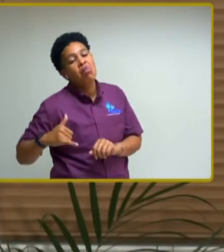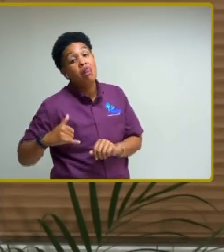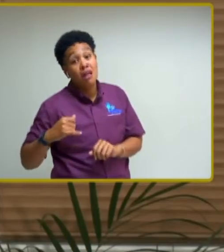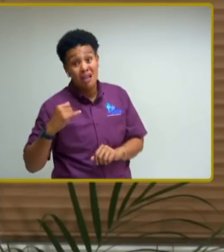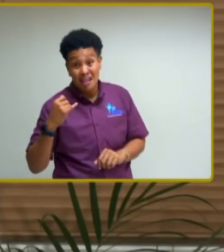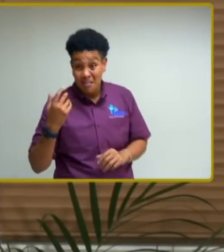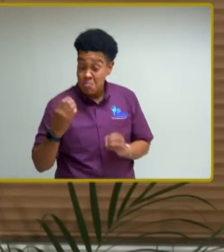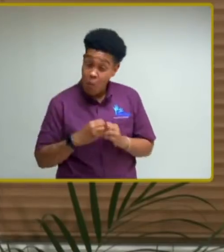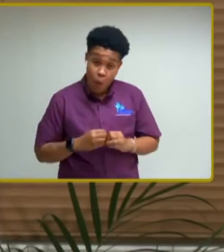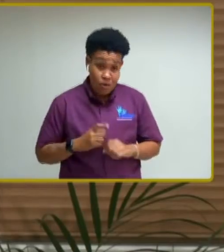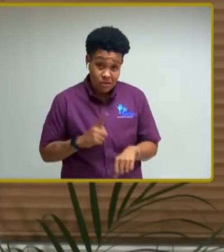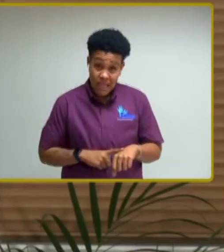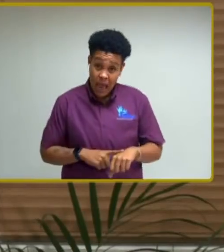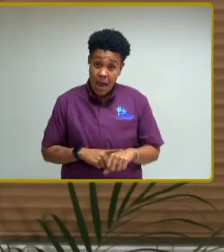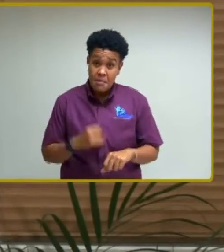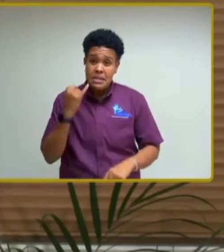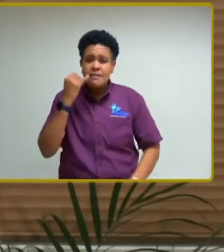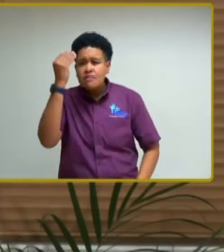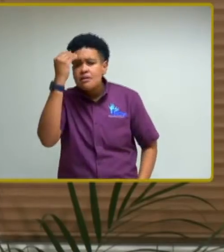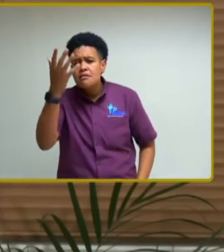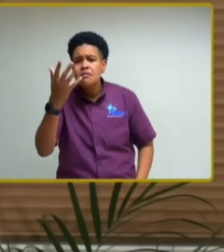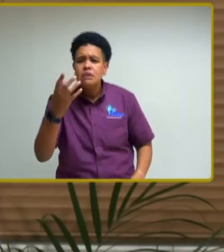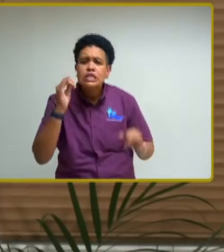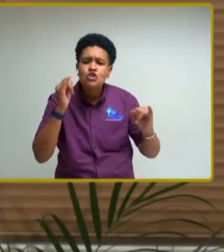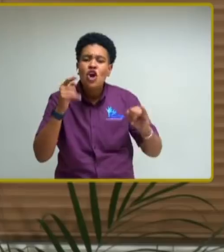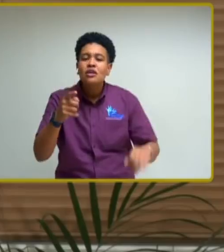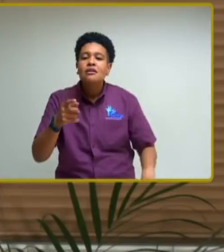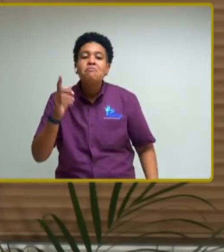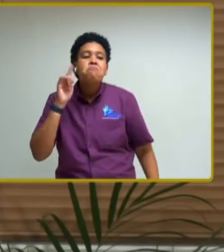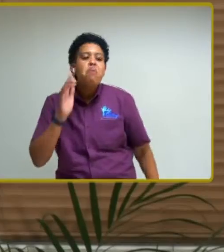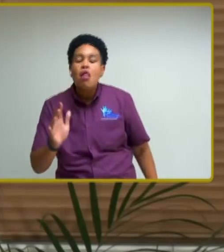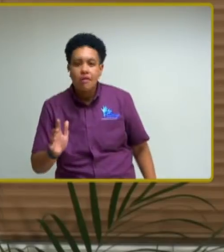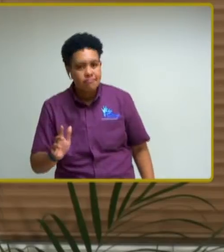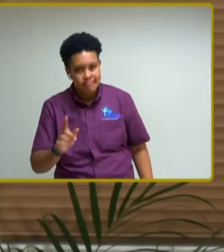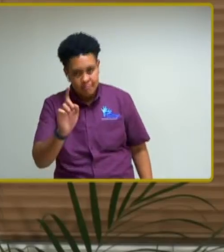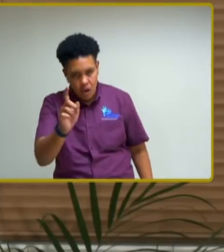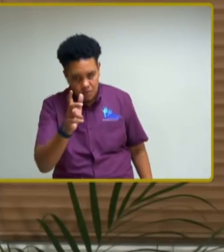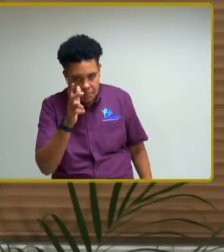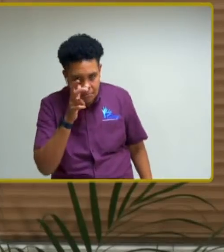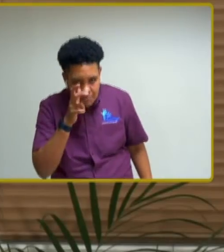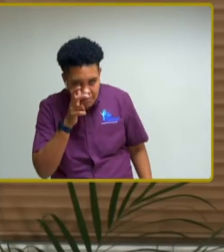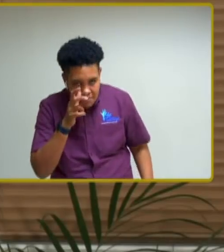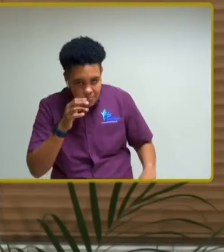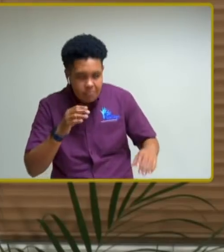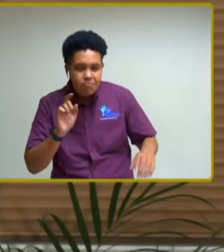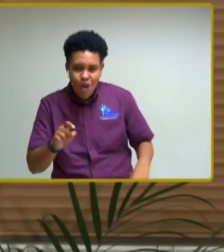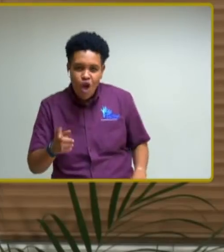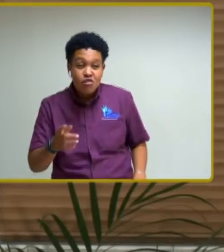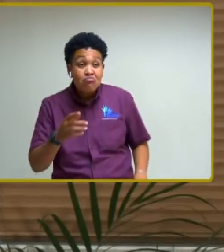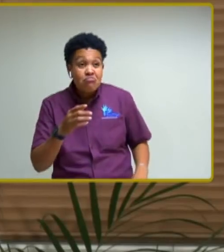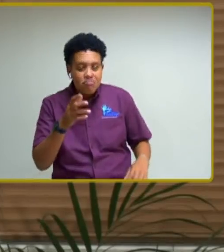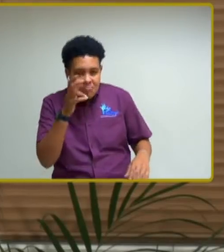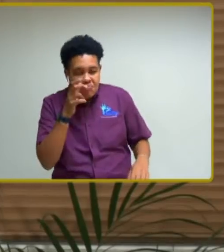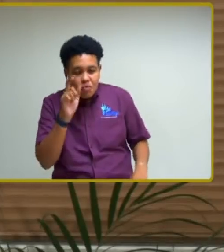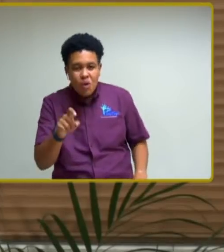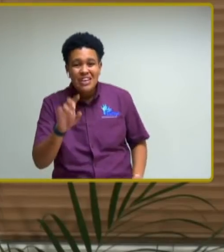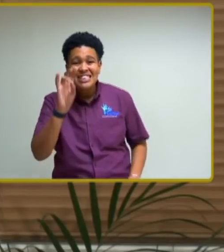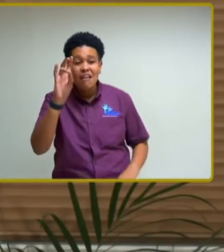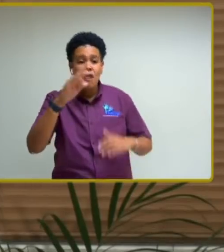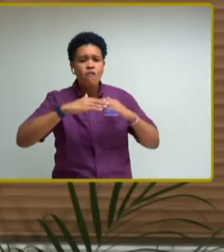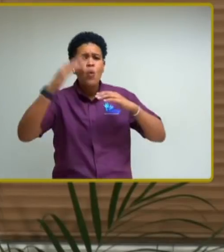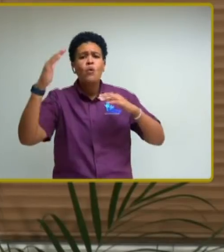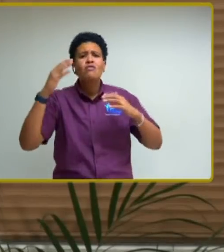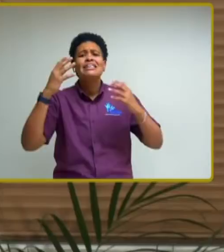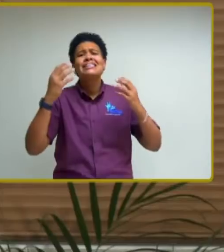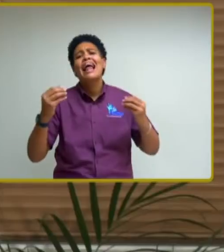those instructions. We do recognize that 75 years and older is a delicate period in one's life cycle, and